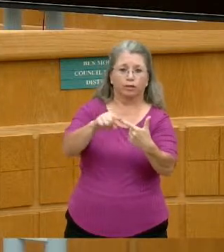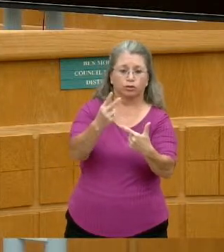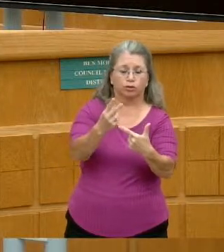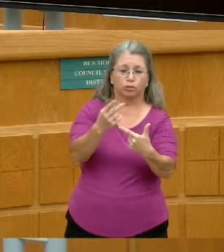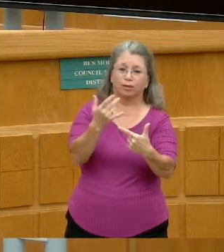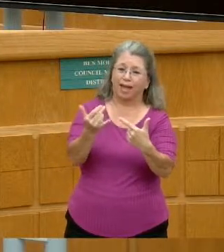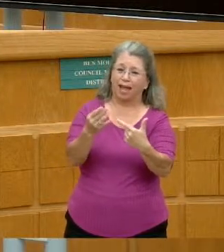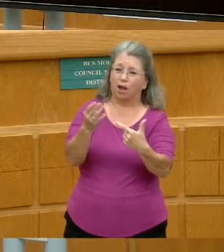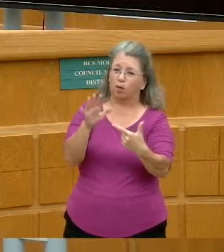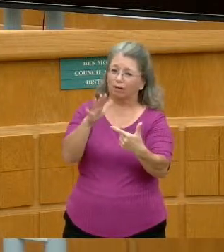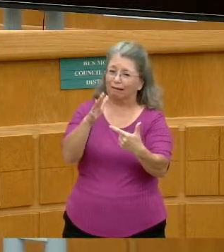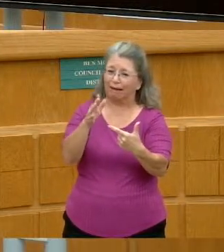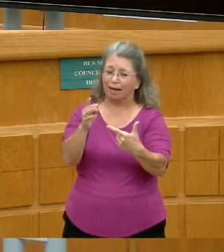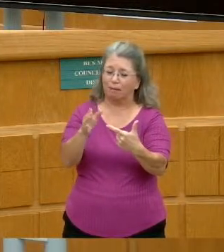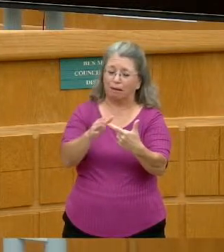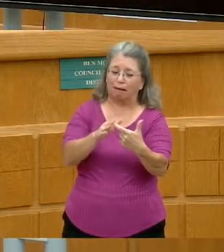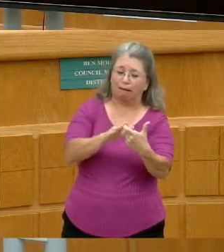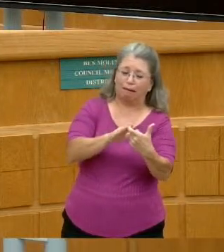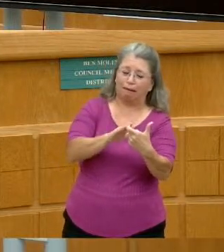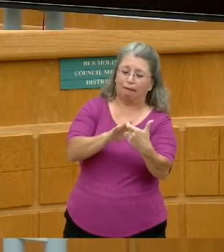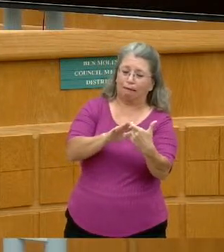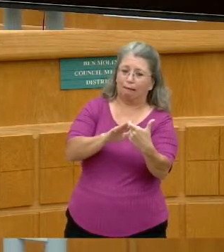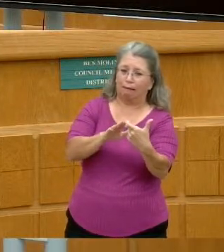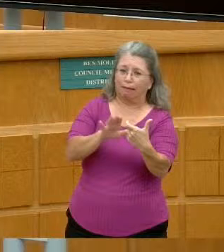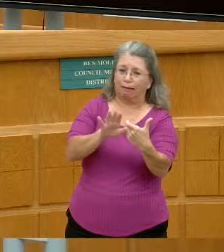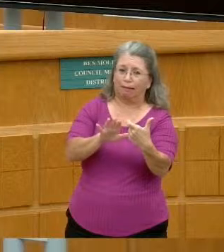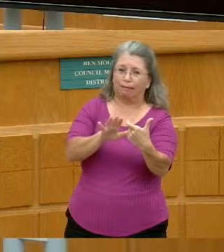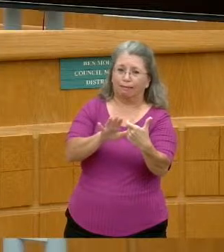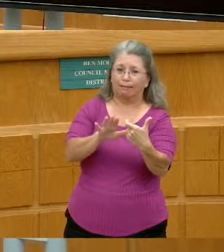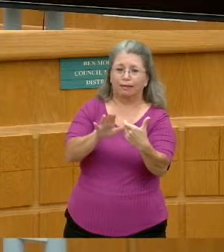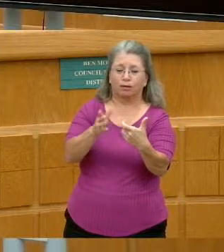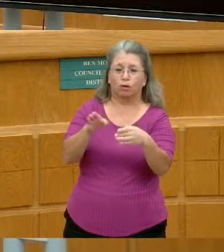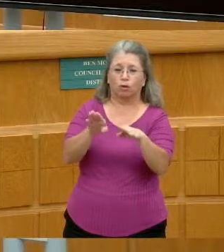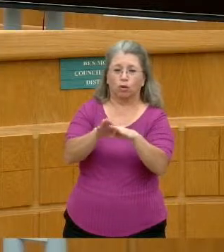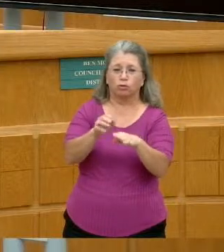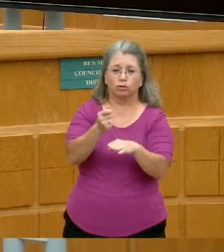to Open Texas 1.5 scenario or so right now.